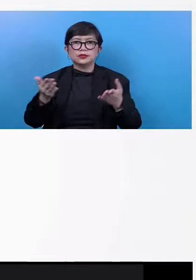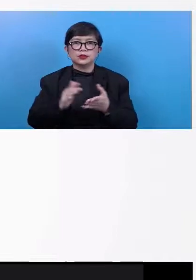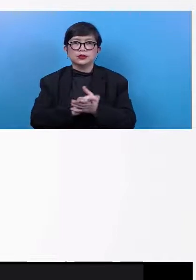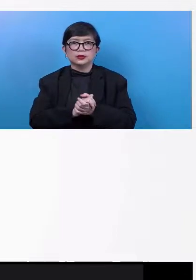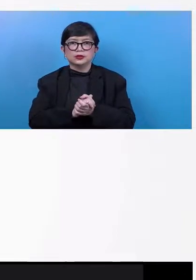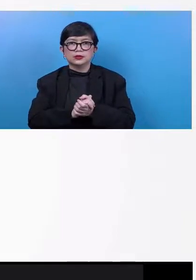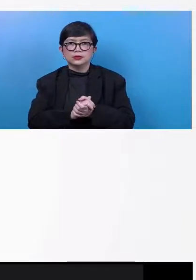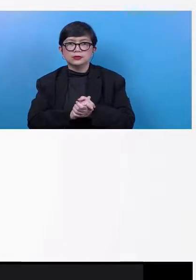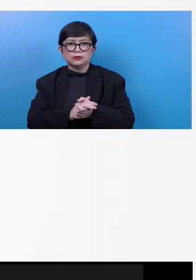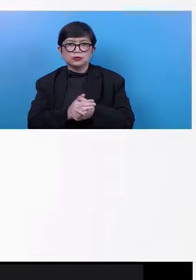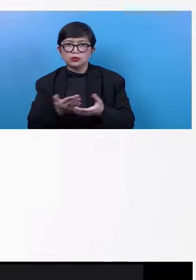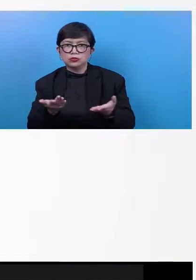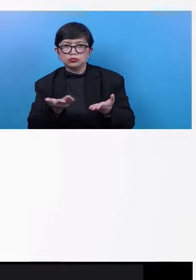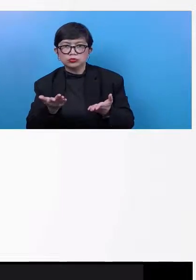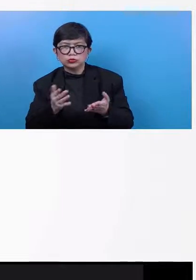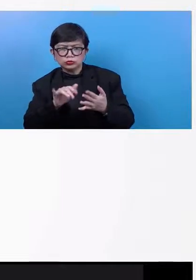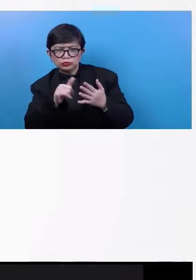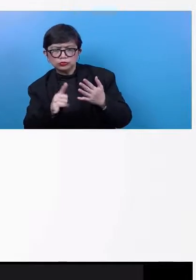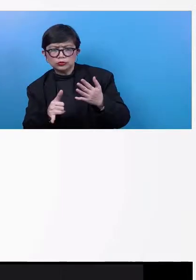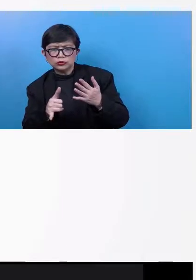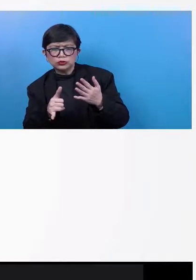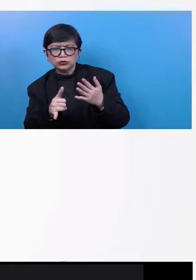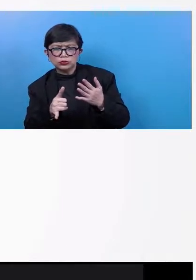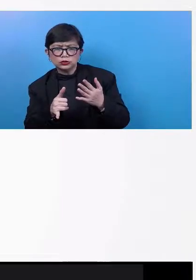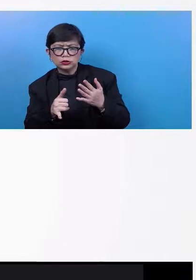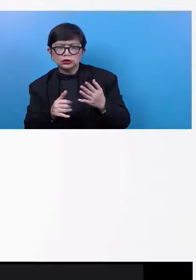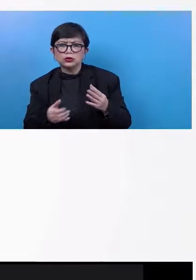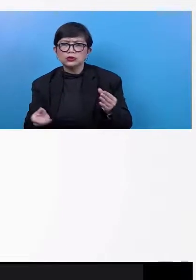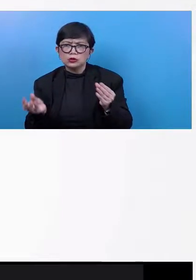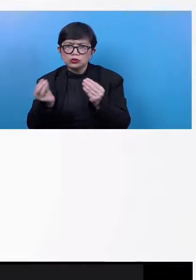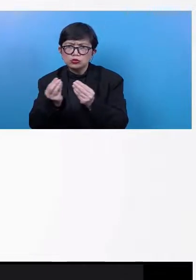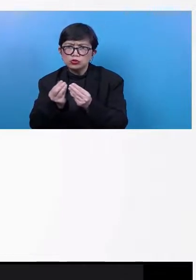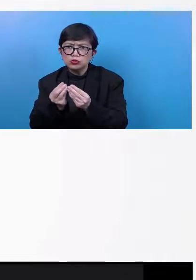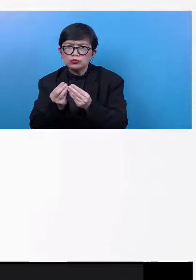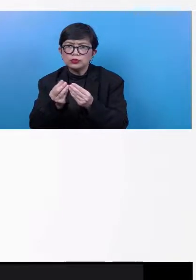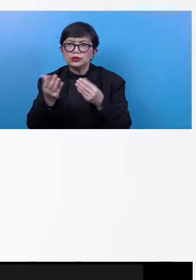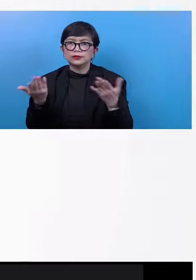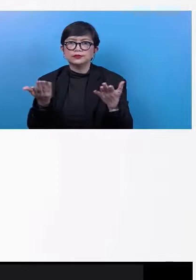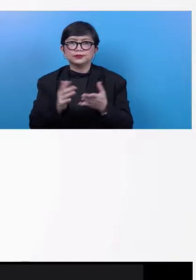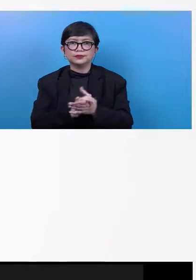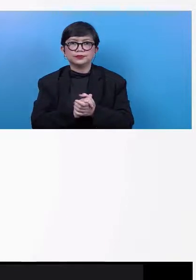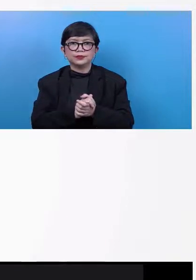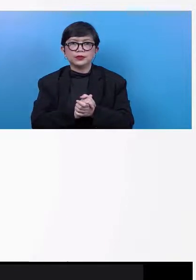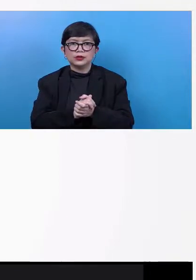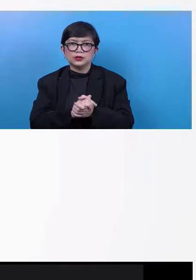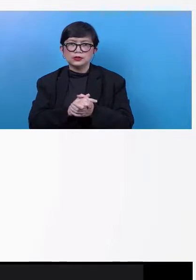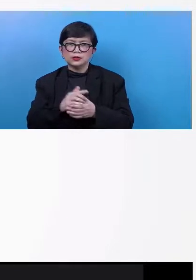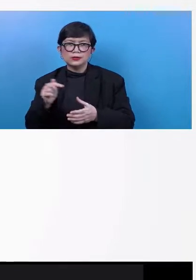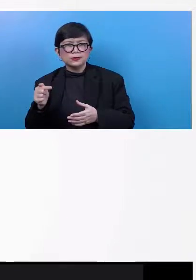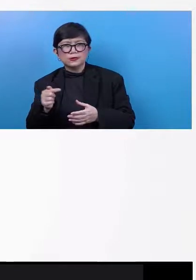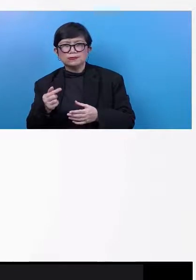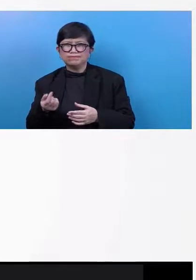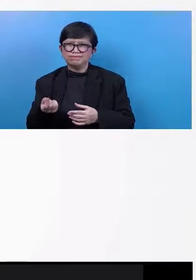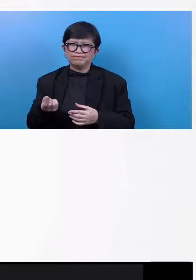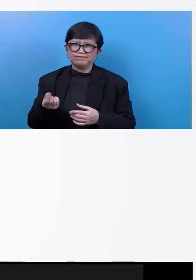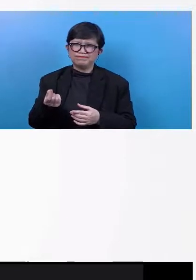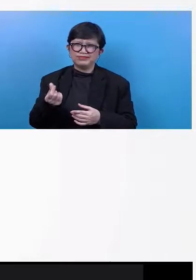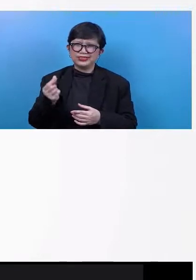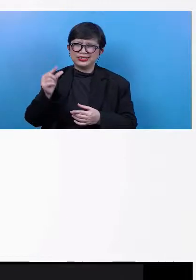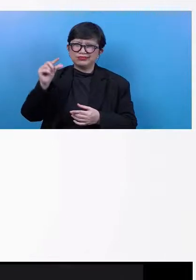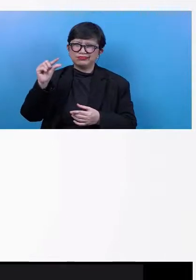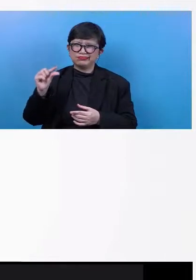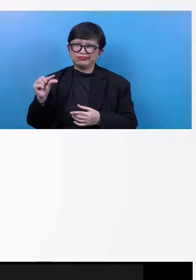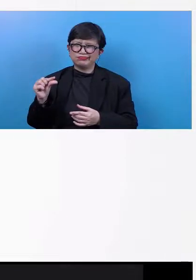types of assessments, they often are going to lack in quantitative rigor, but they do give you a first foray into